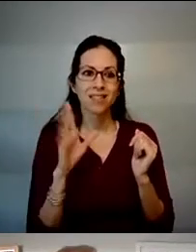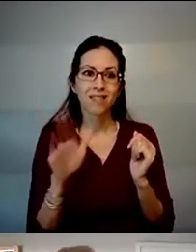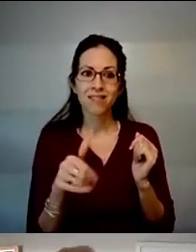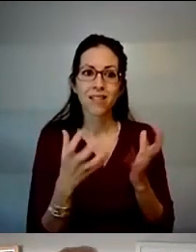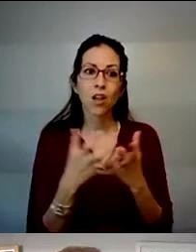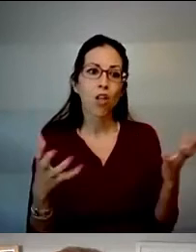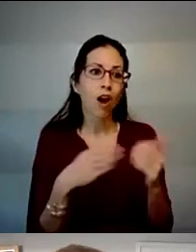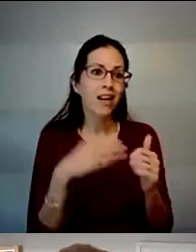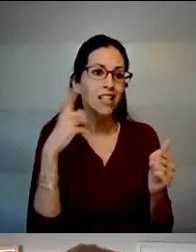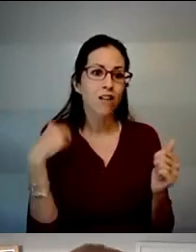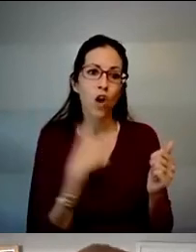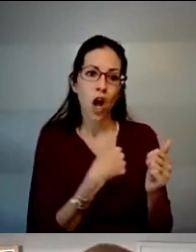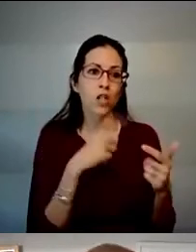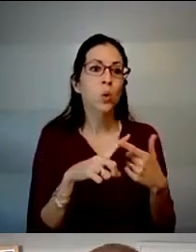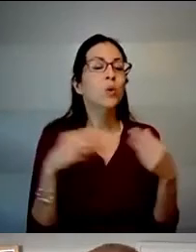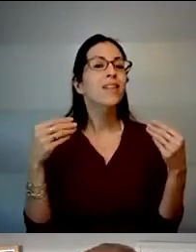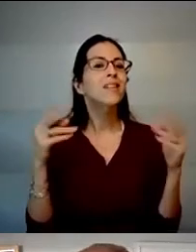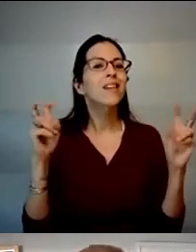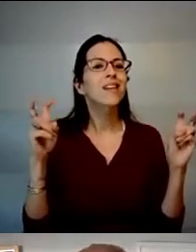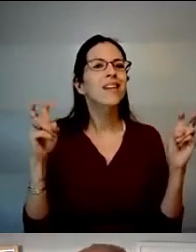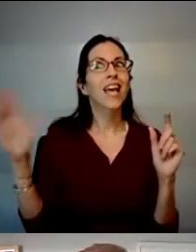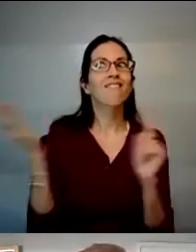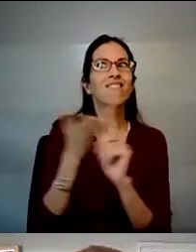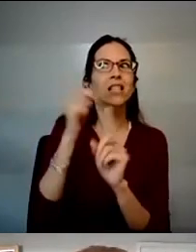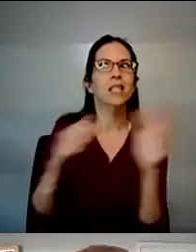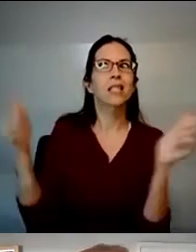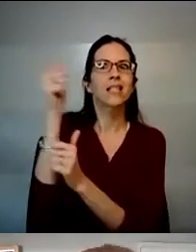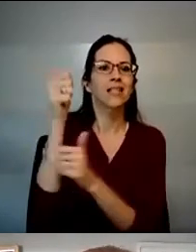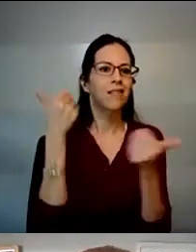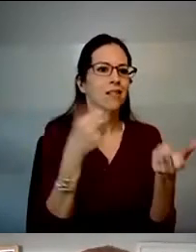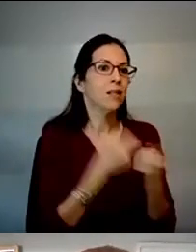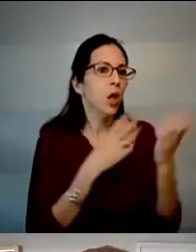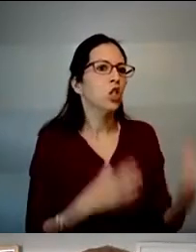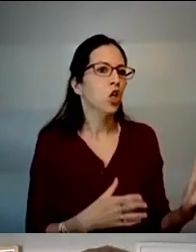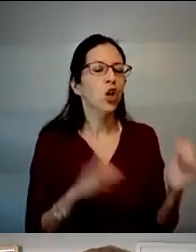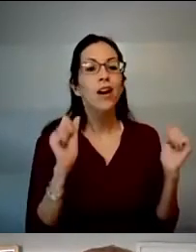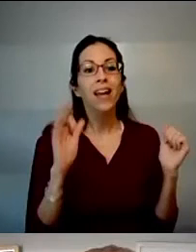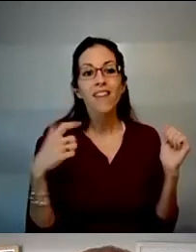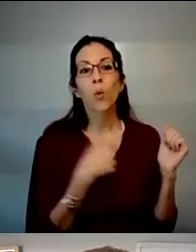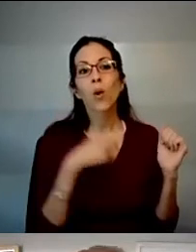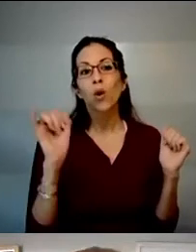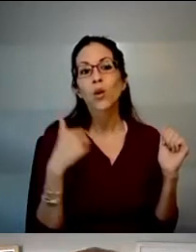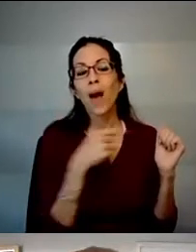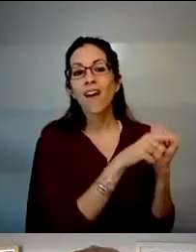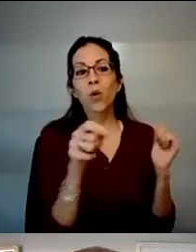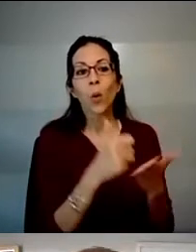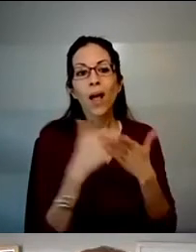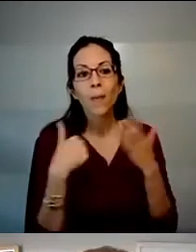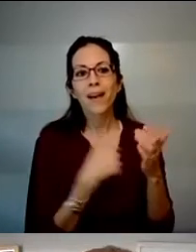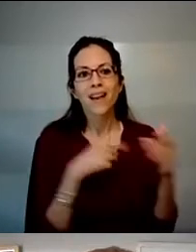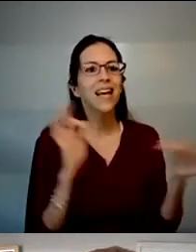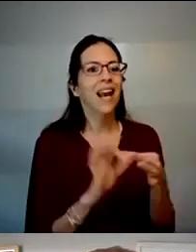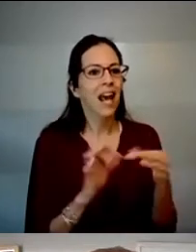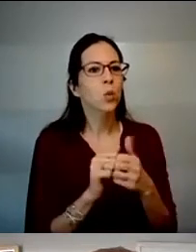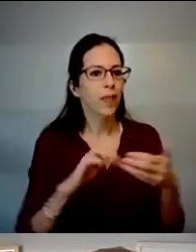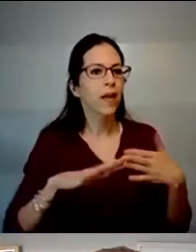sell the sponsorship piece internally if we also have you guys helping us connect with the